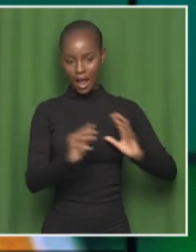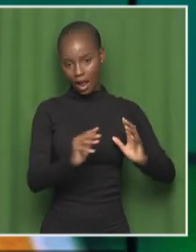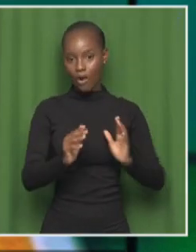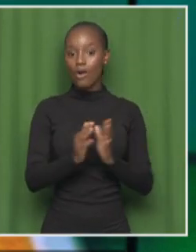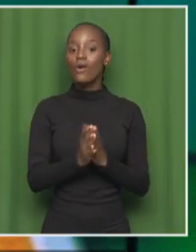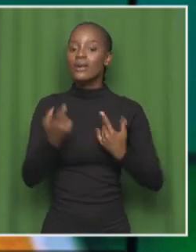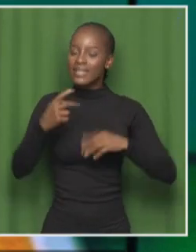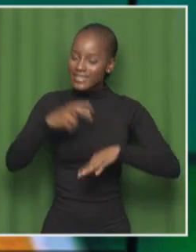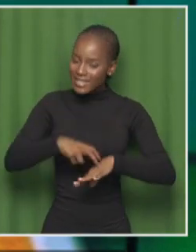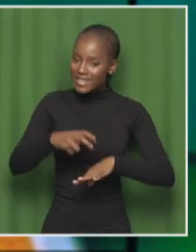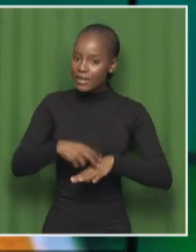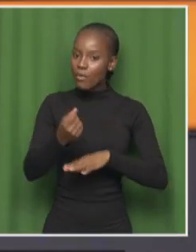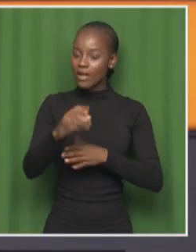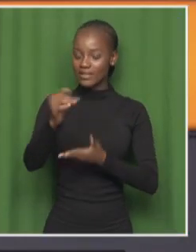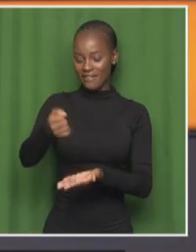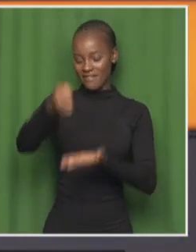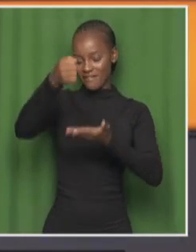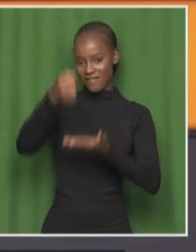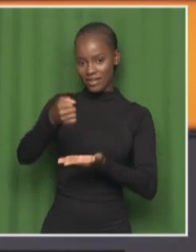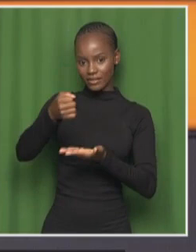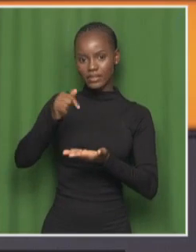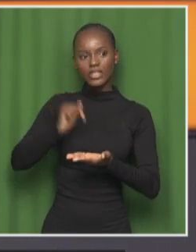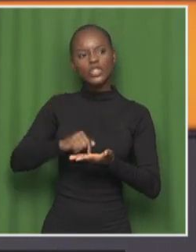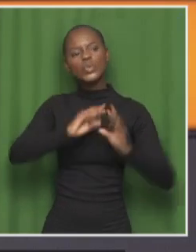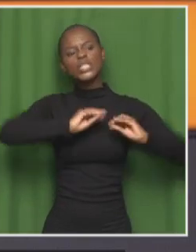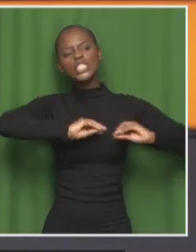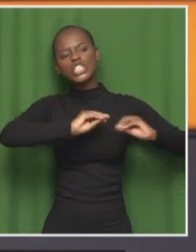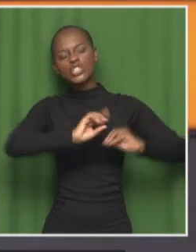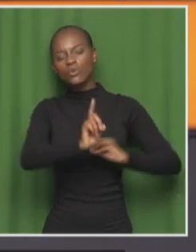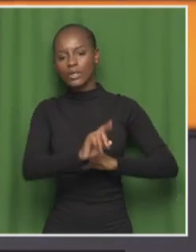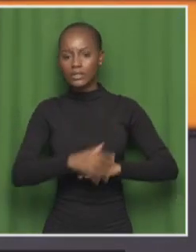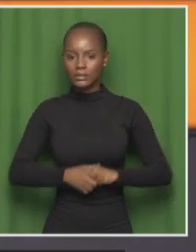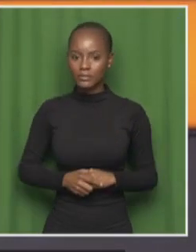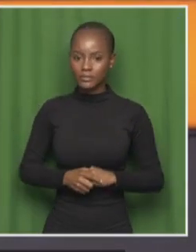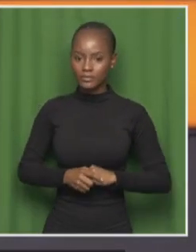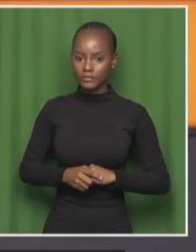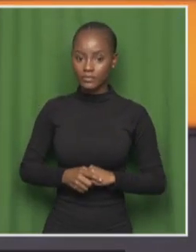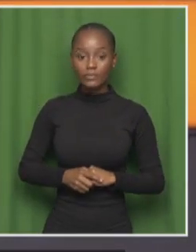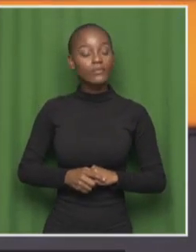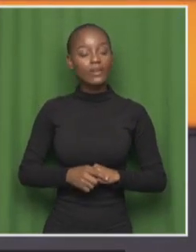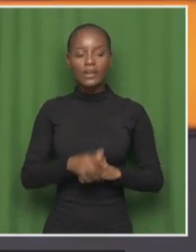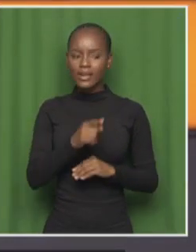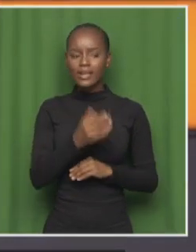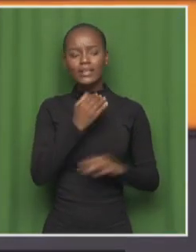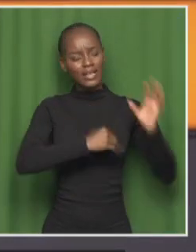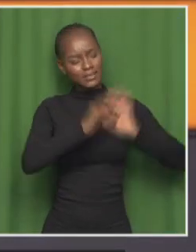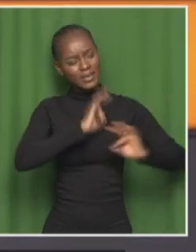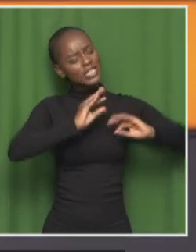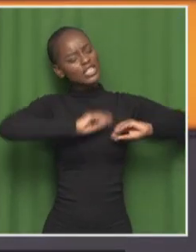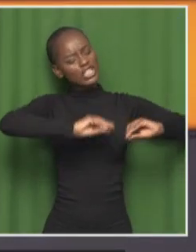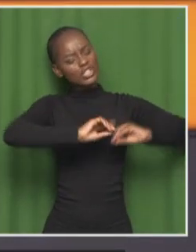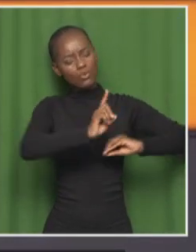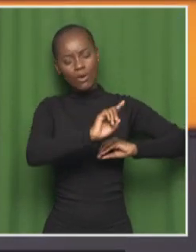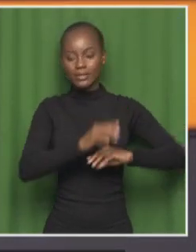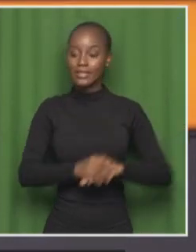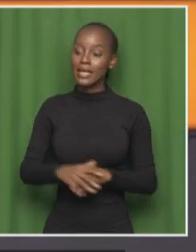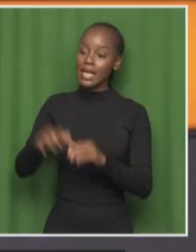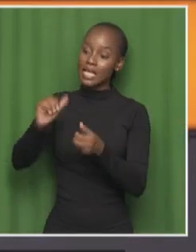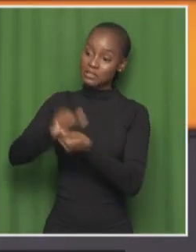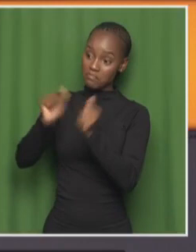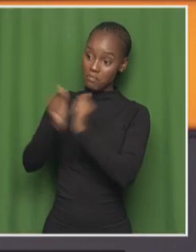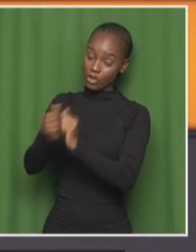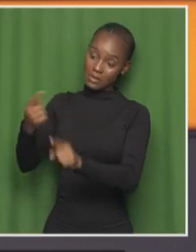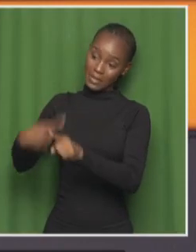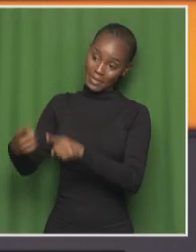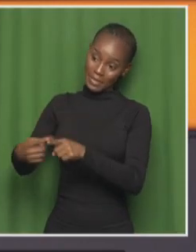need funds. We need But what exactly are you teaching them? Are you teaching them to play the sport, as a means of just having fun or